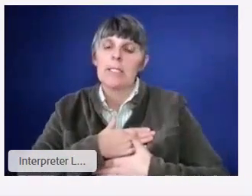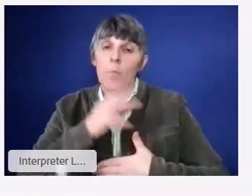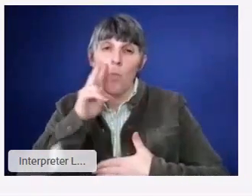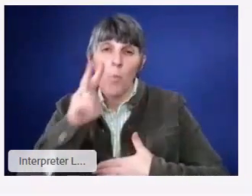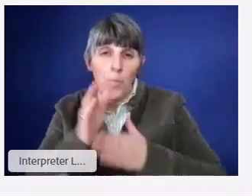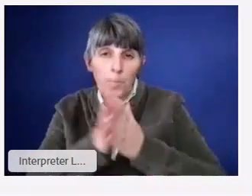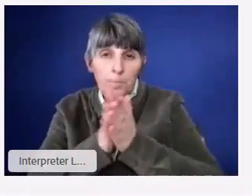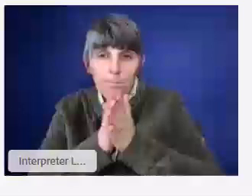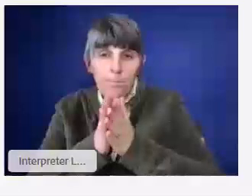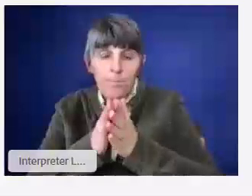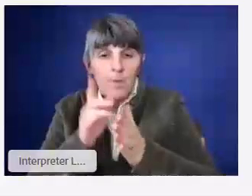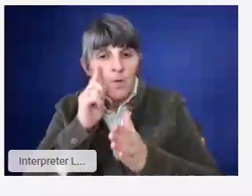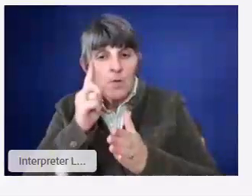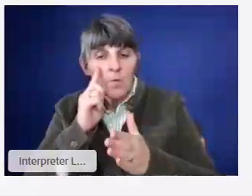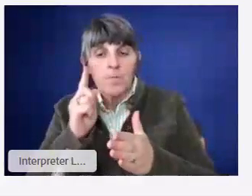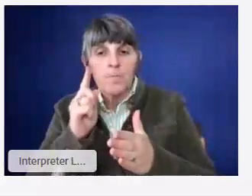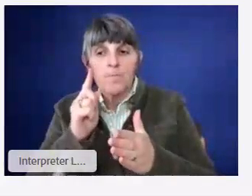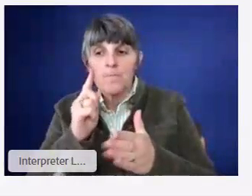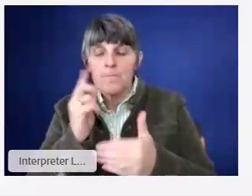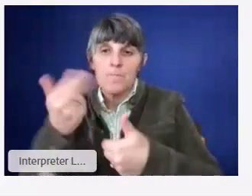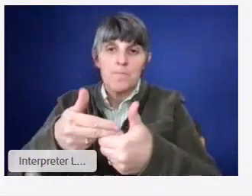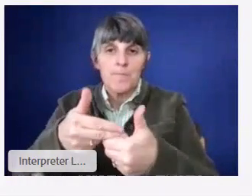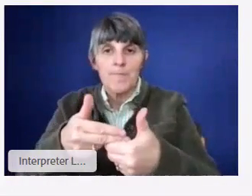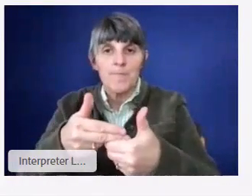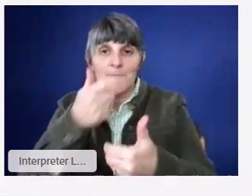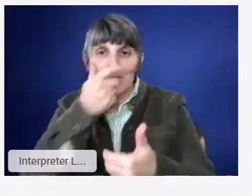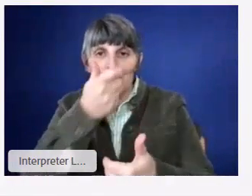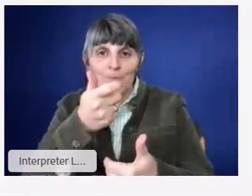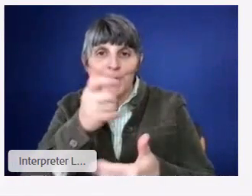to coming to see that